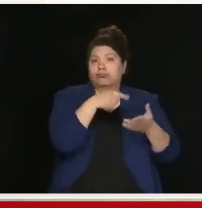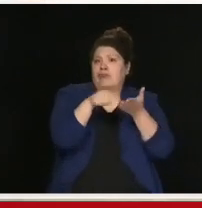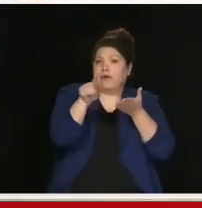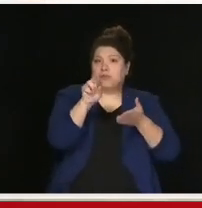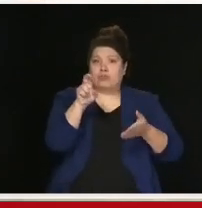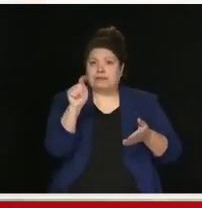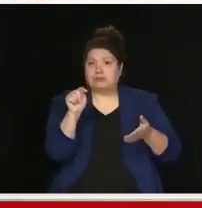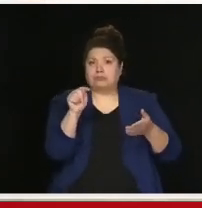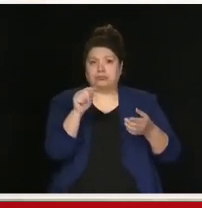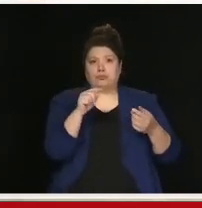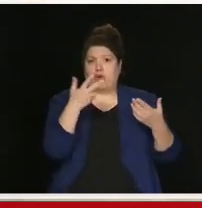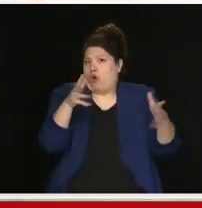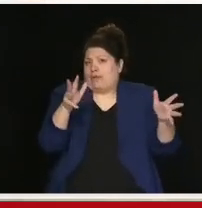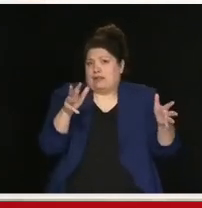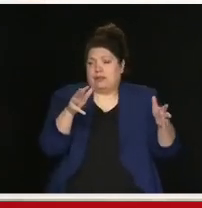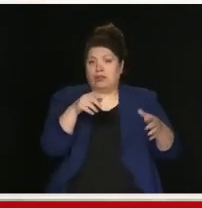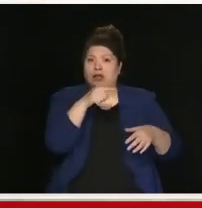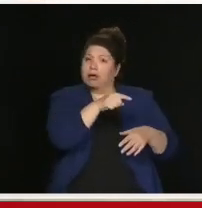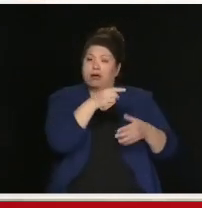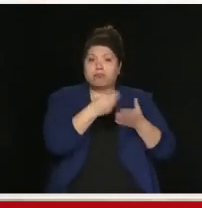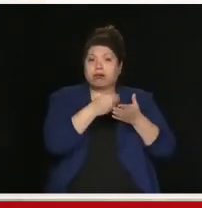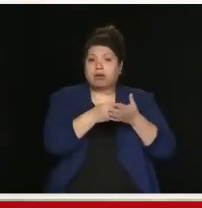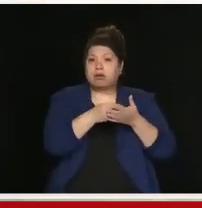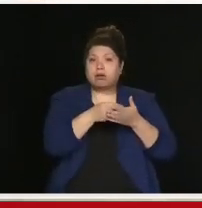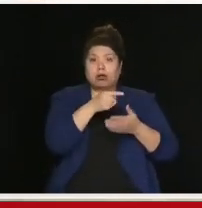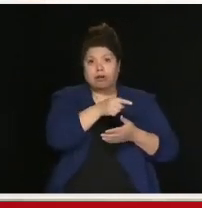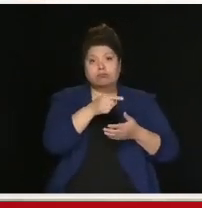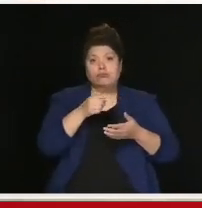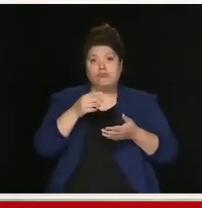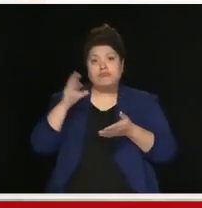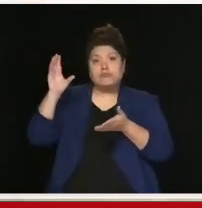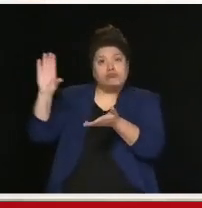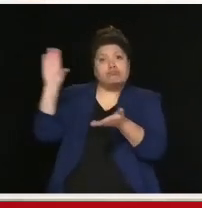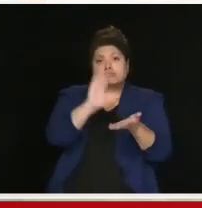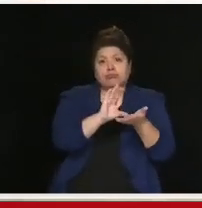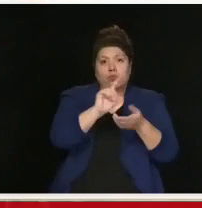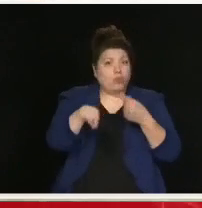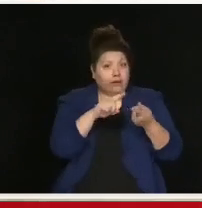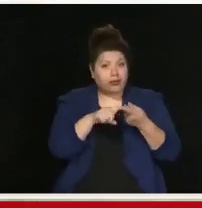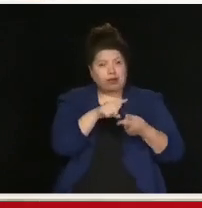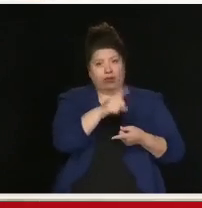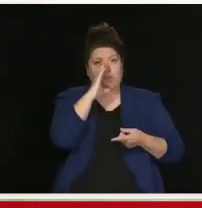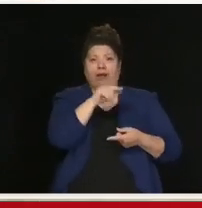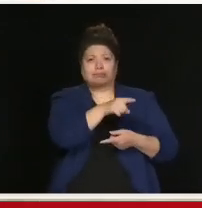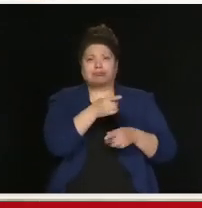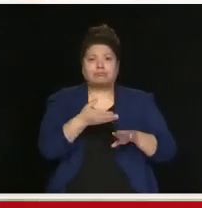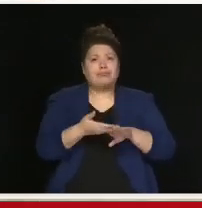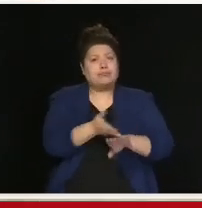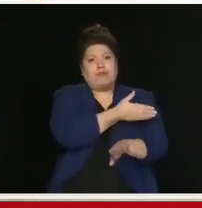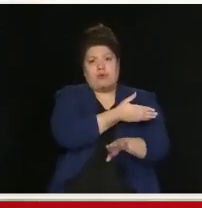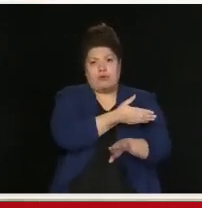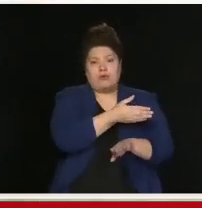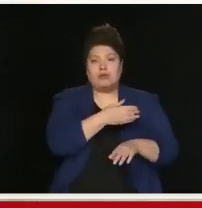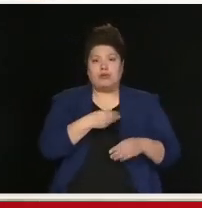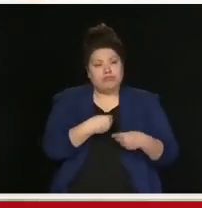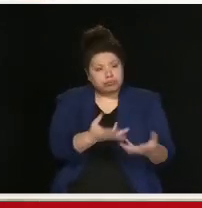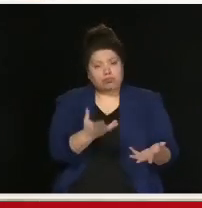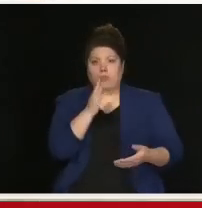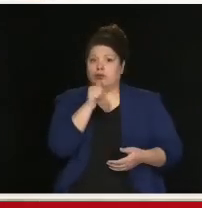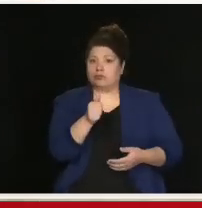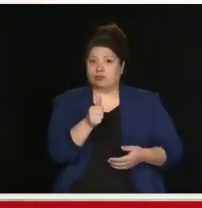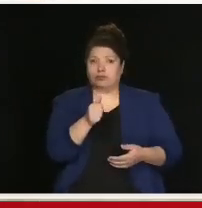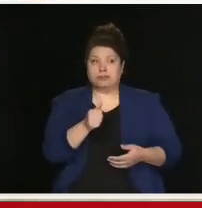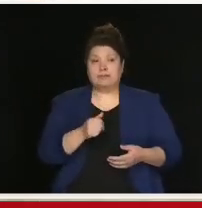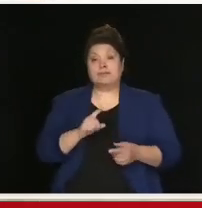if you don't think that they're you should have done this earlier. We